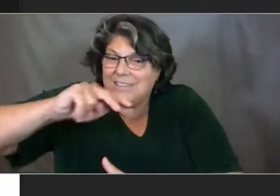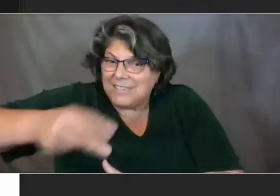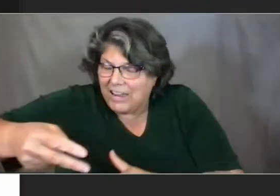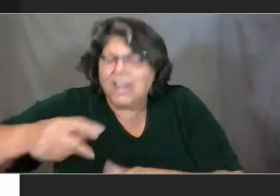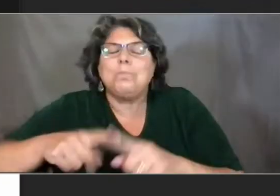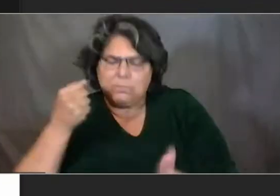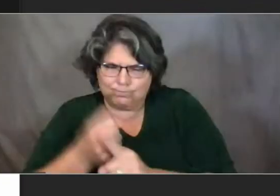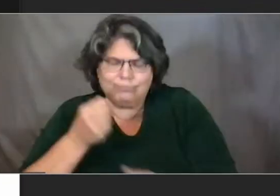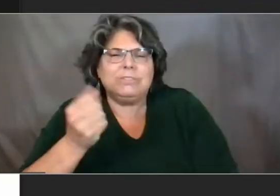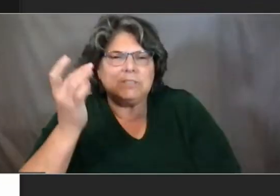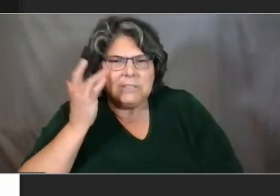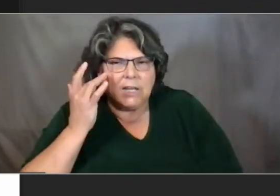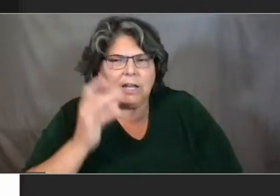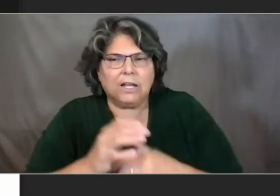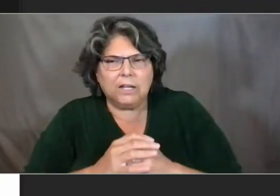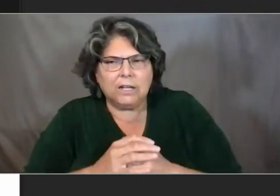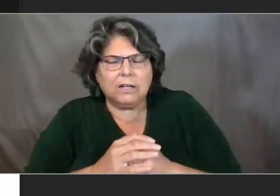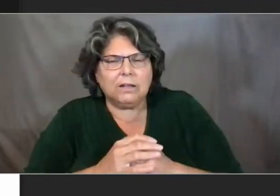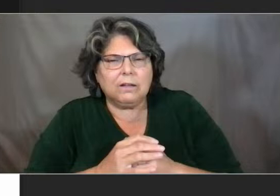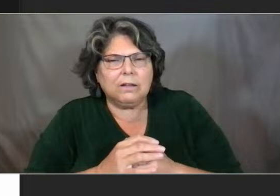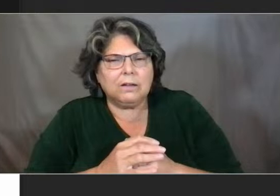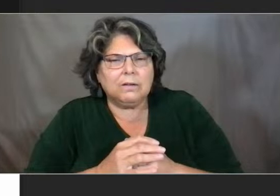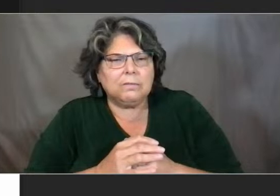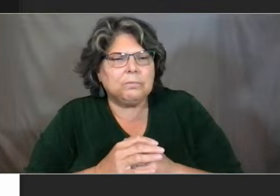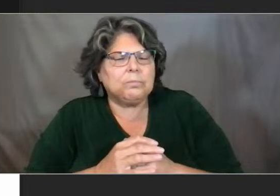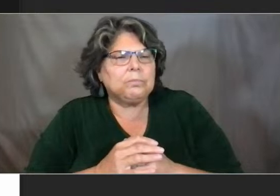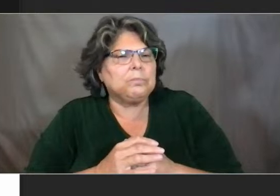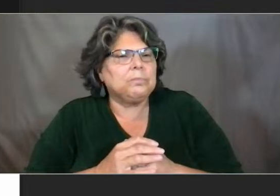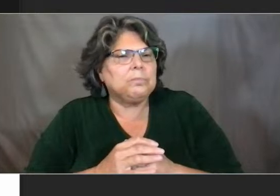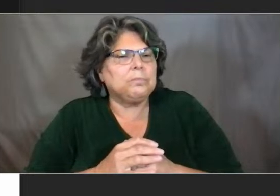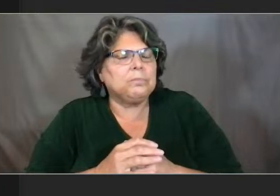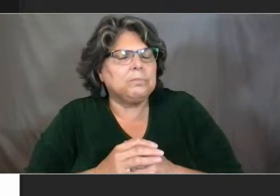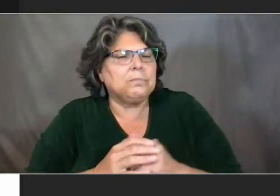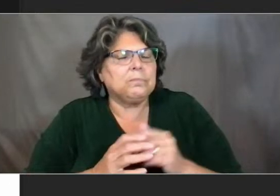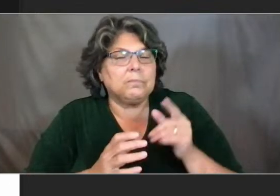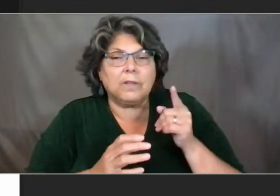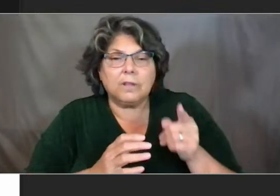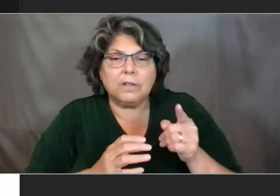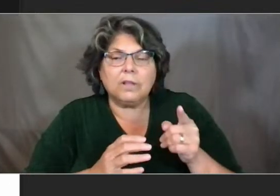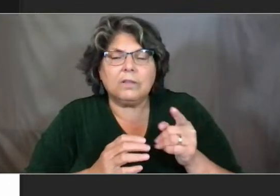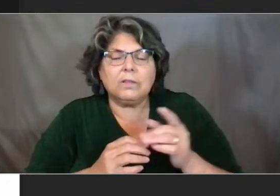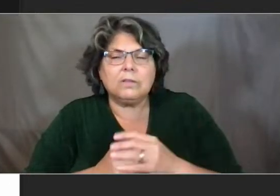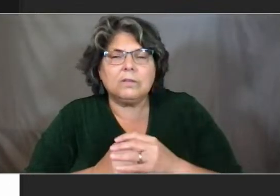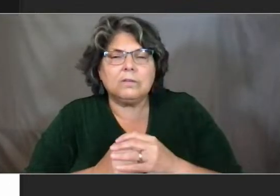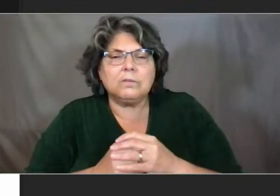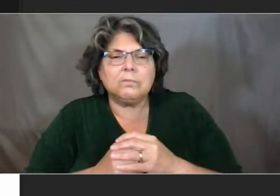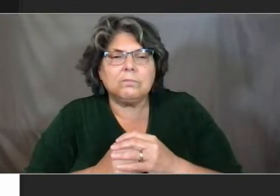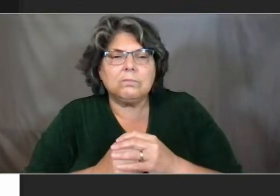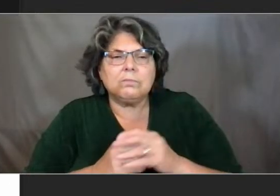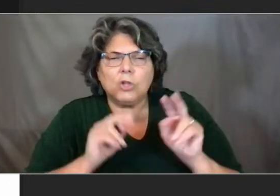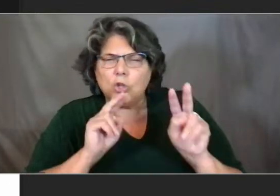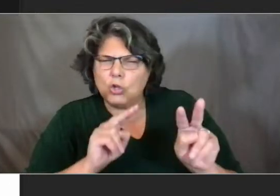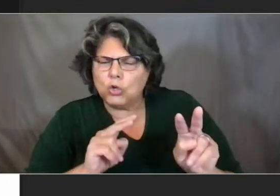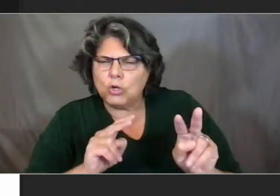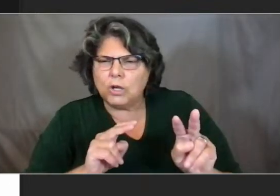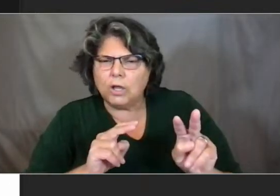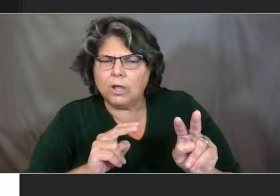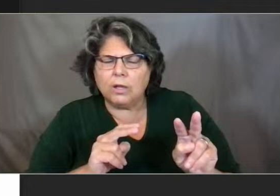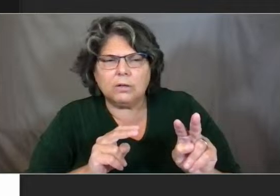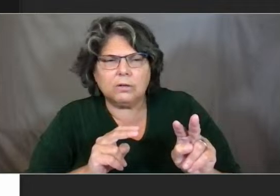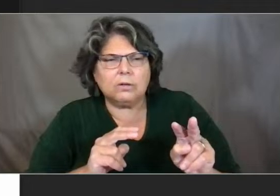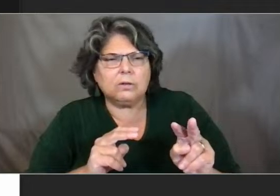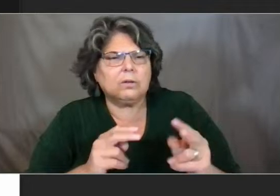and the numbers that we looked at in the slide ahead, we can look at the rate that we're